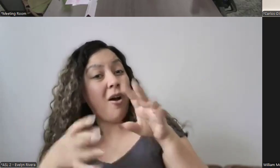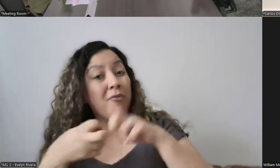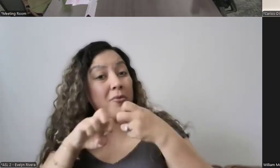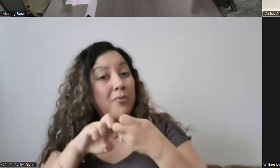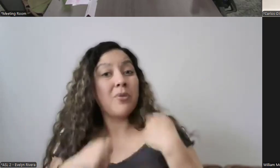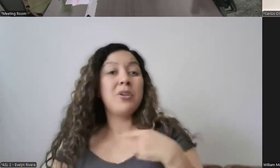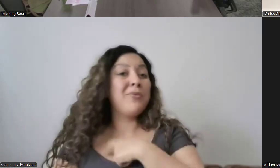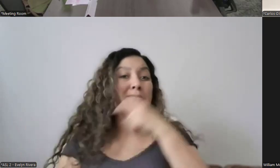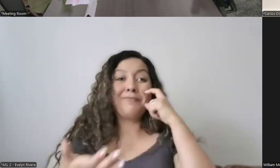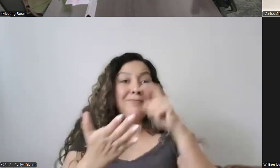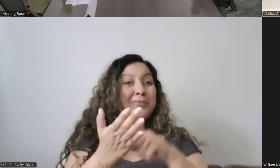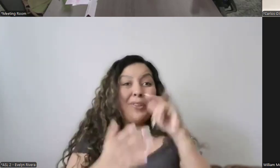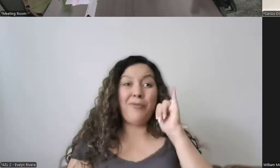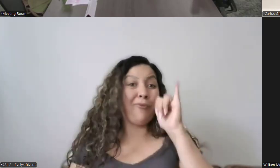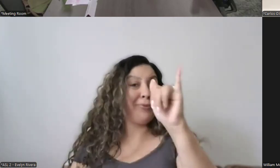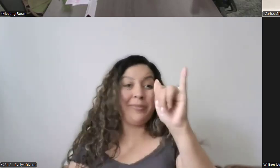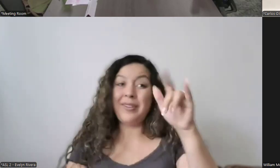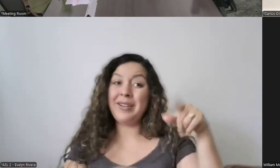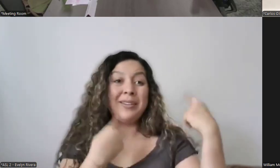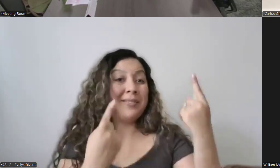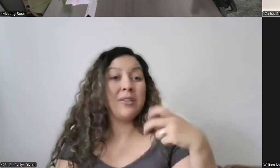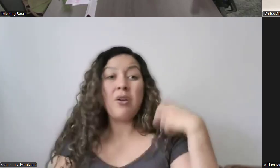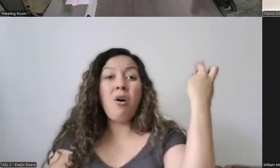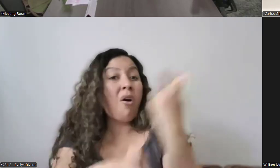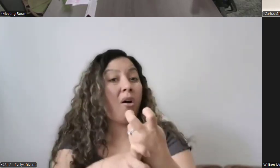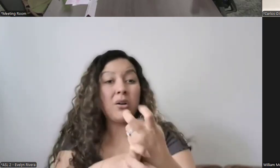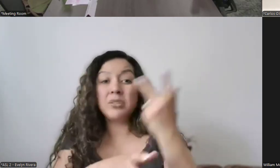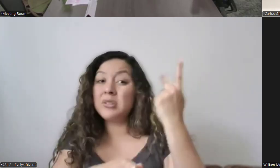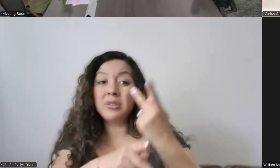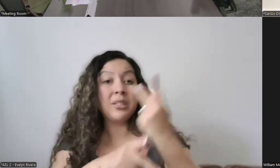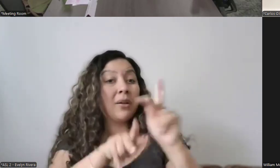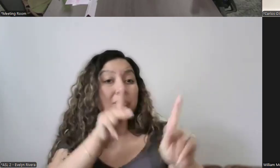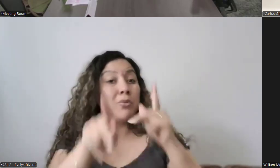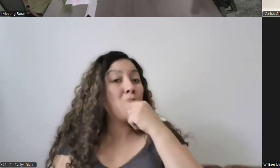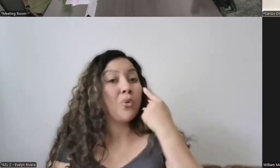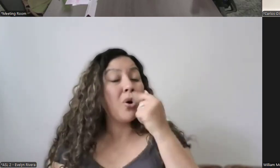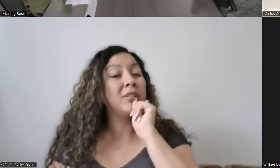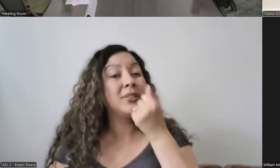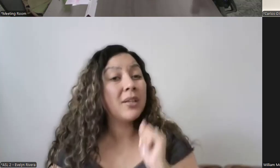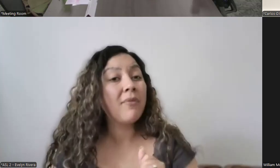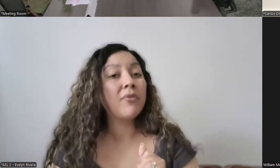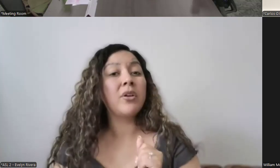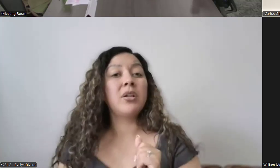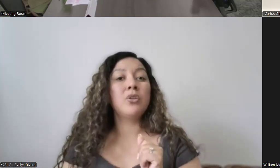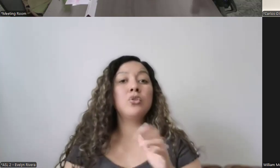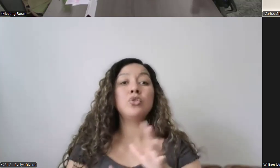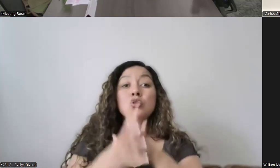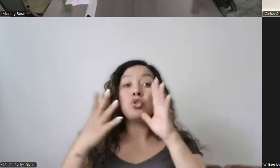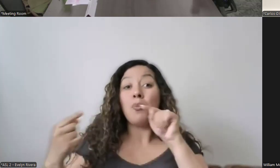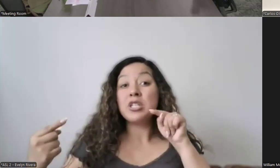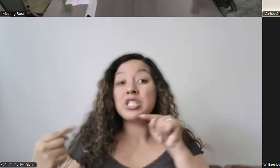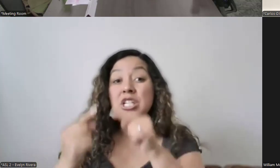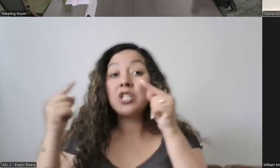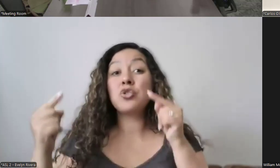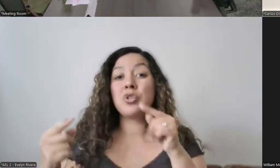for forever. It's hard to take care of people who are suffering. There's as much injury to the caregiver,